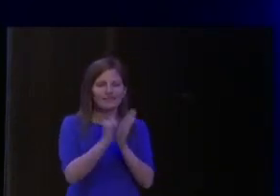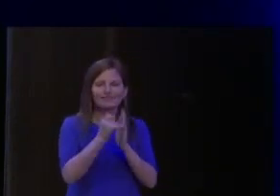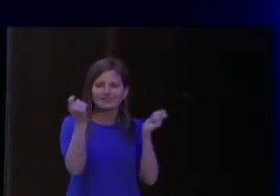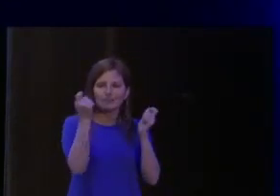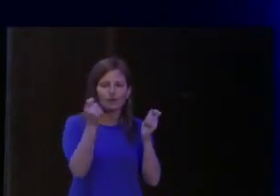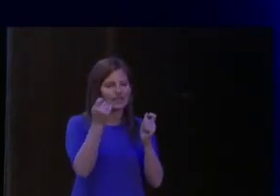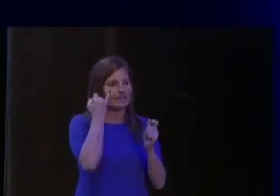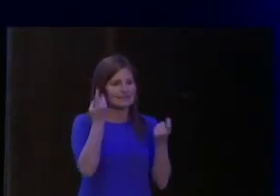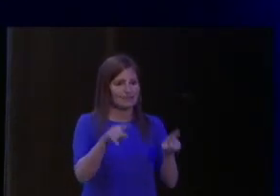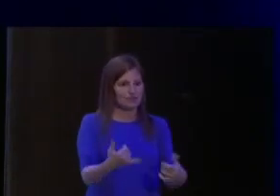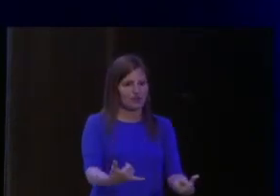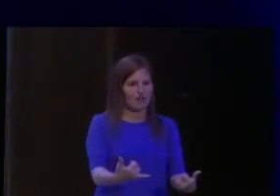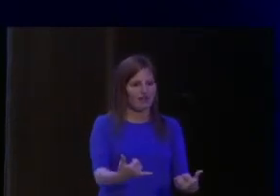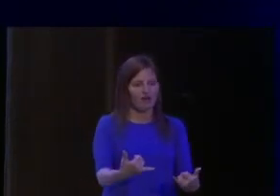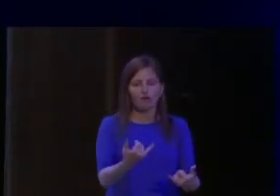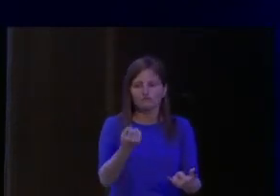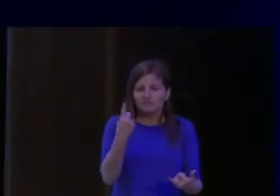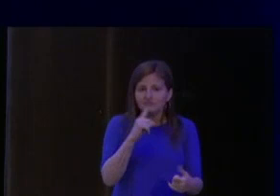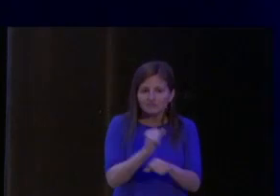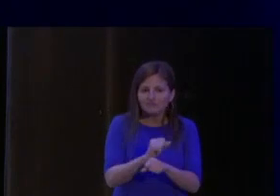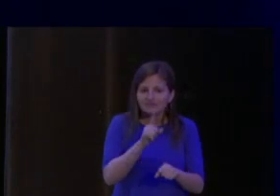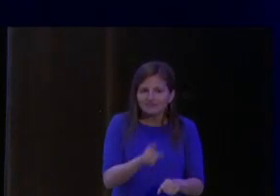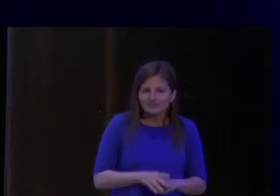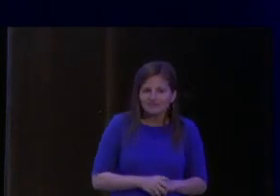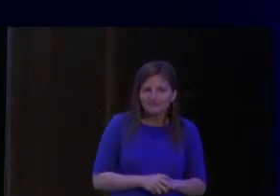as if it's happening right now, because it is.